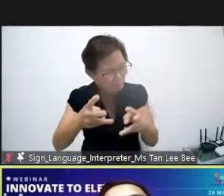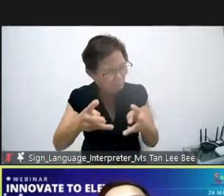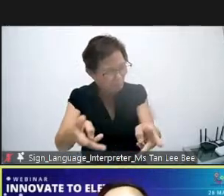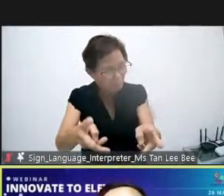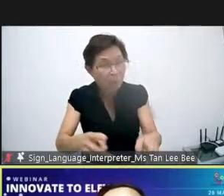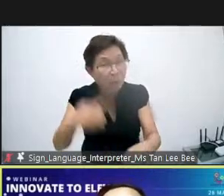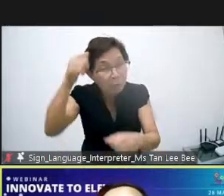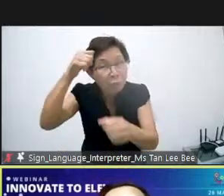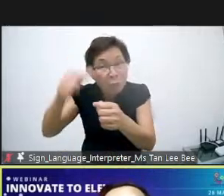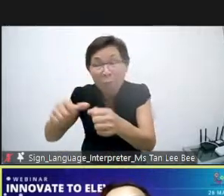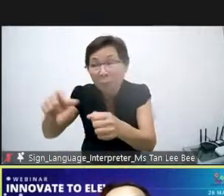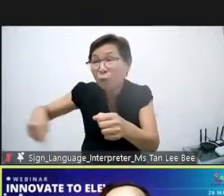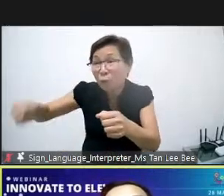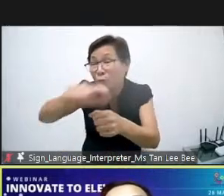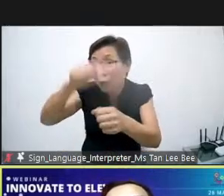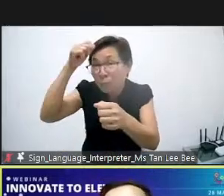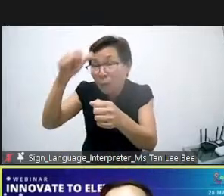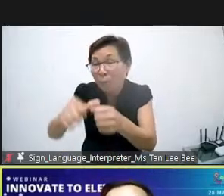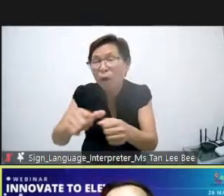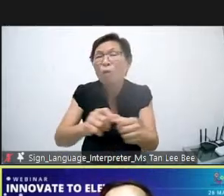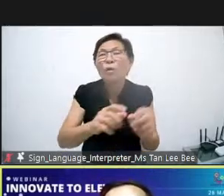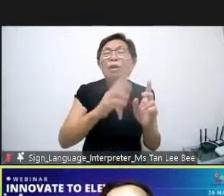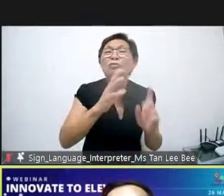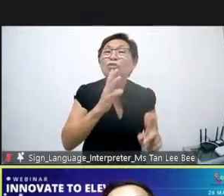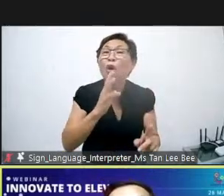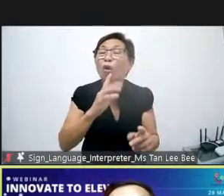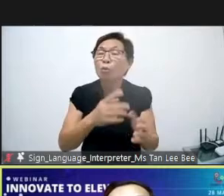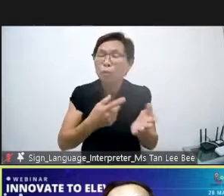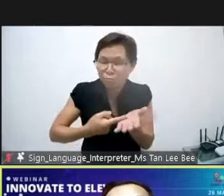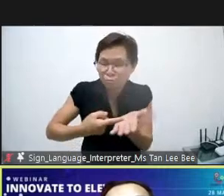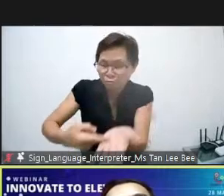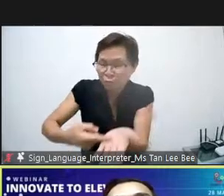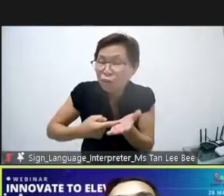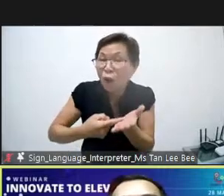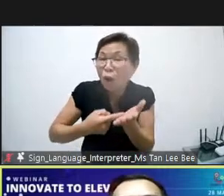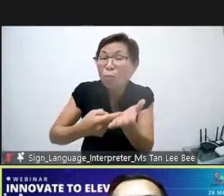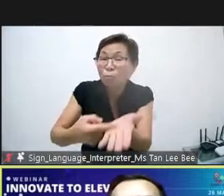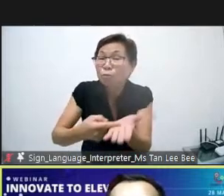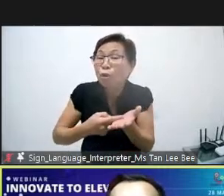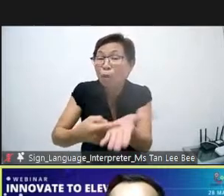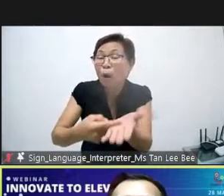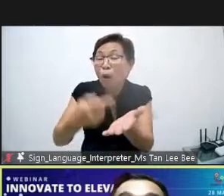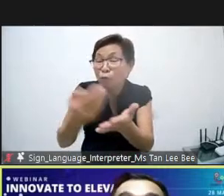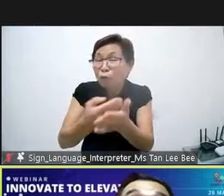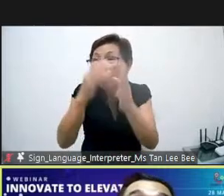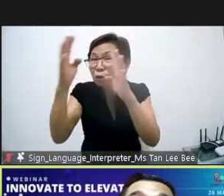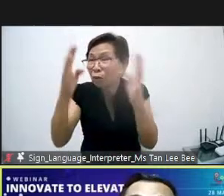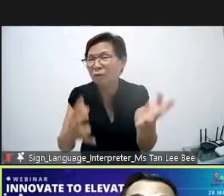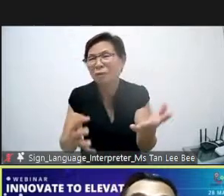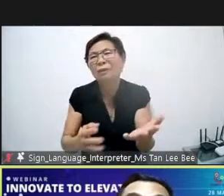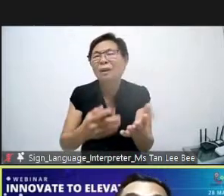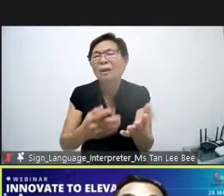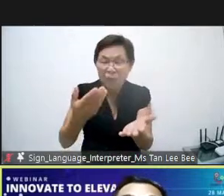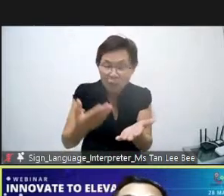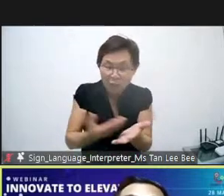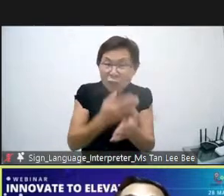reminded, when we talk about innovation should start with simple things, and please don't make it hard.